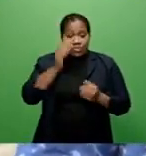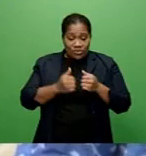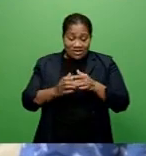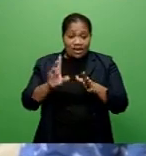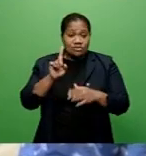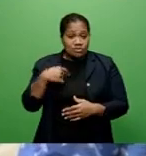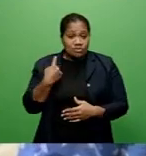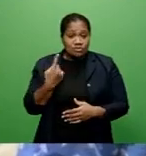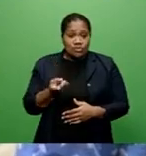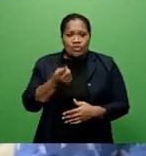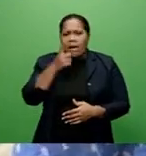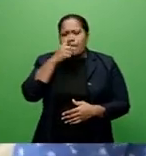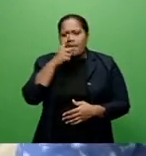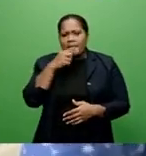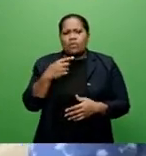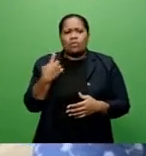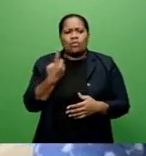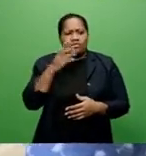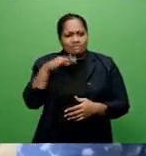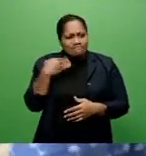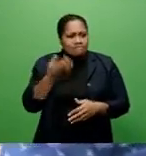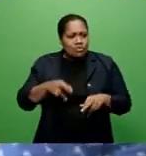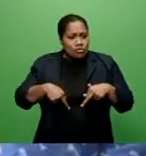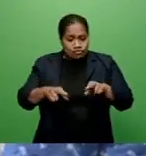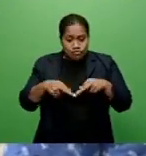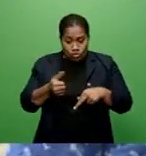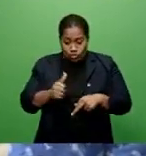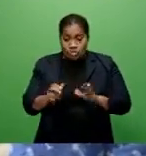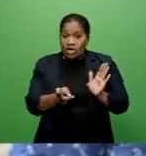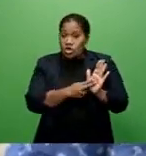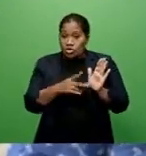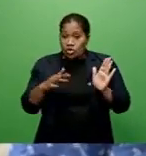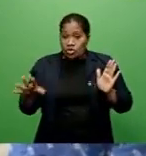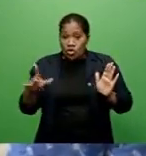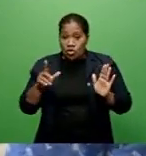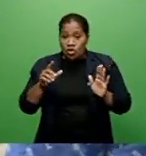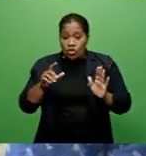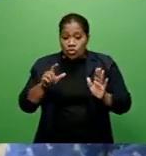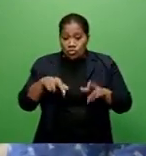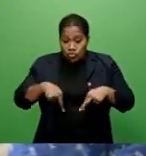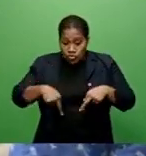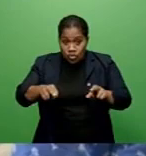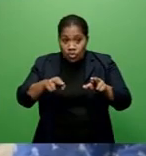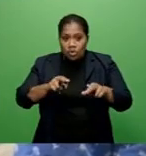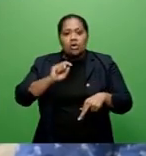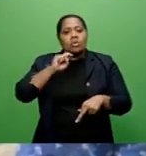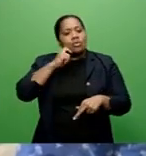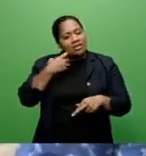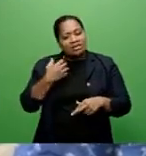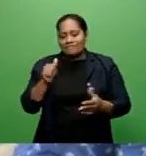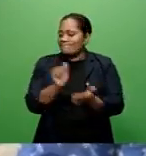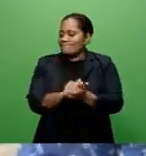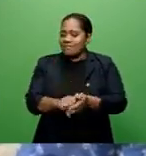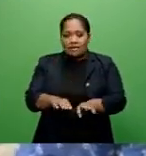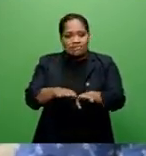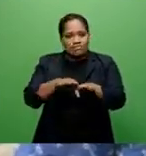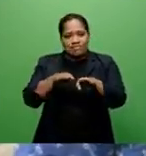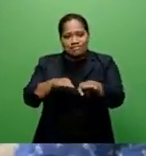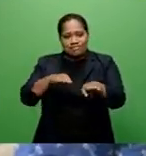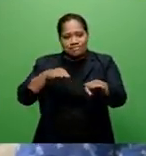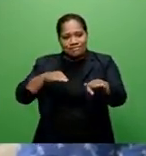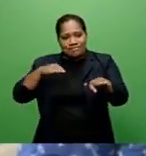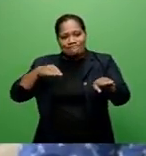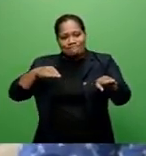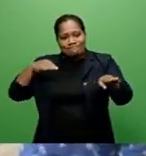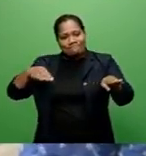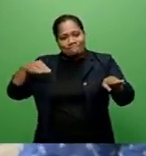tomorrow, people who regularly use this Nokonoko road in peak hours will face massive traffic jams. The Fiji Roads